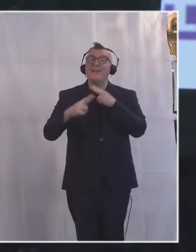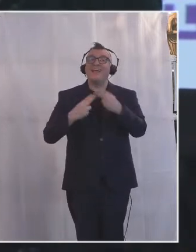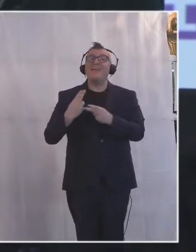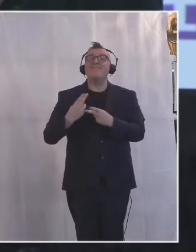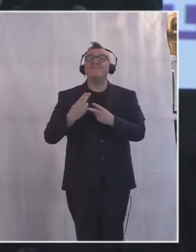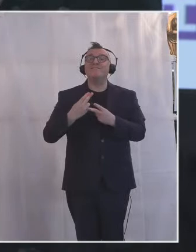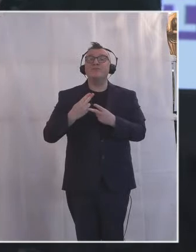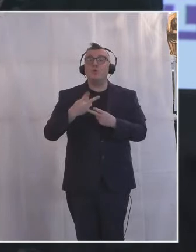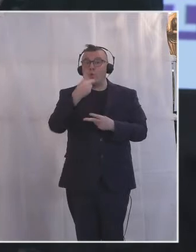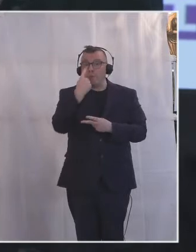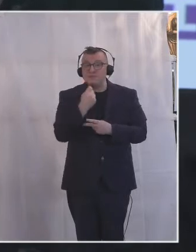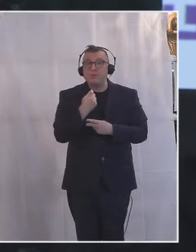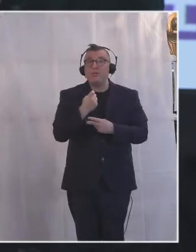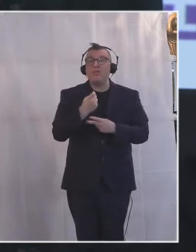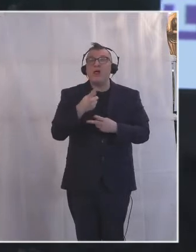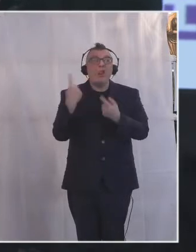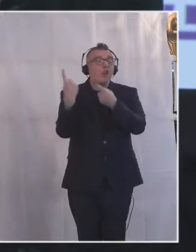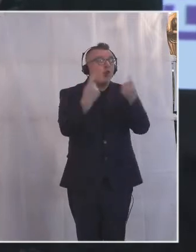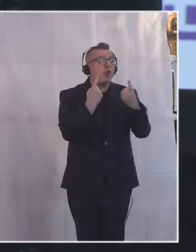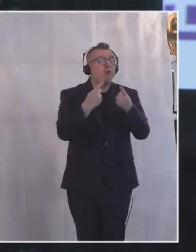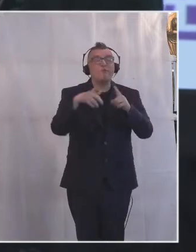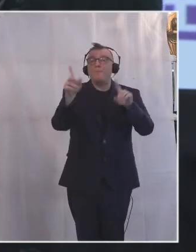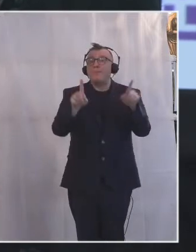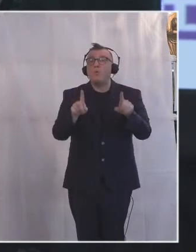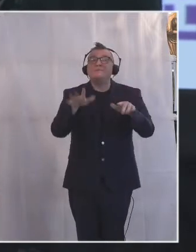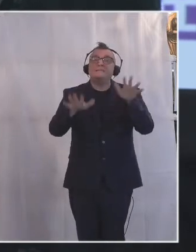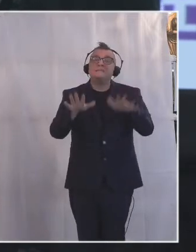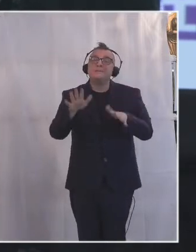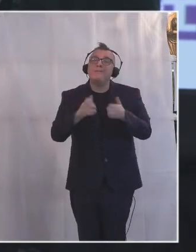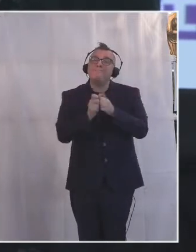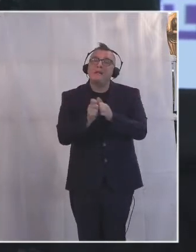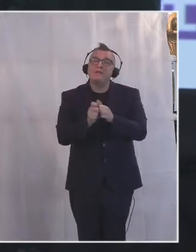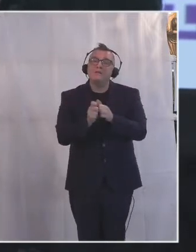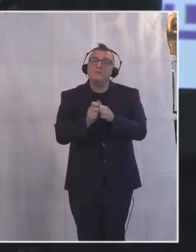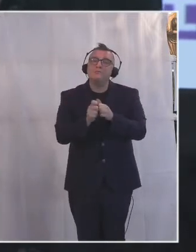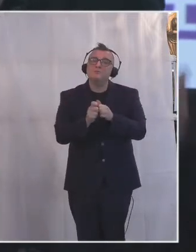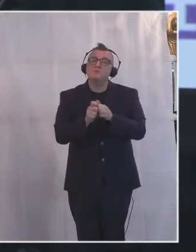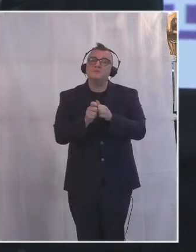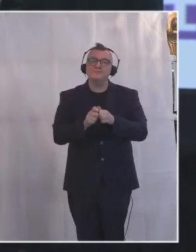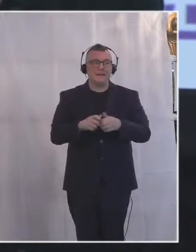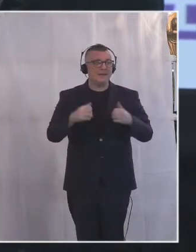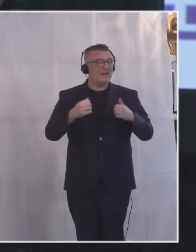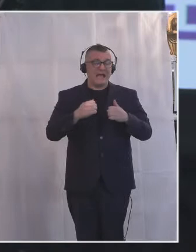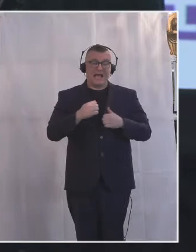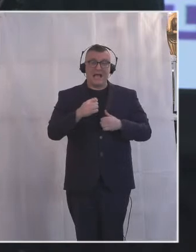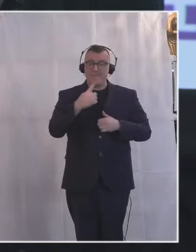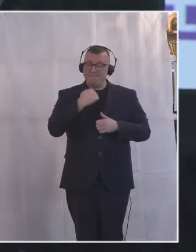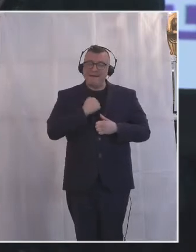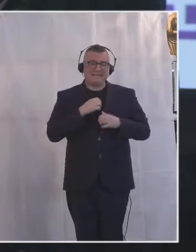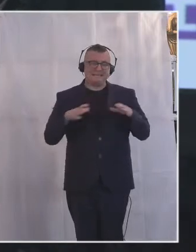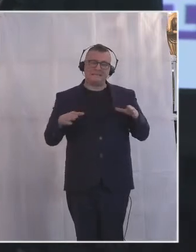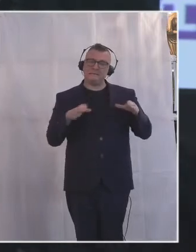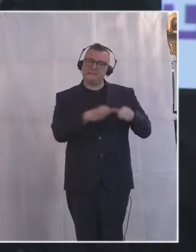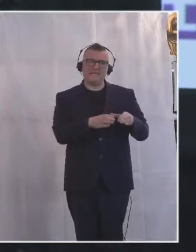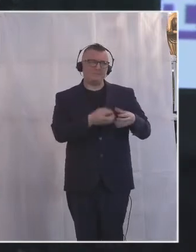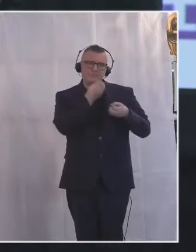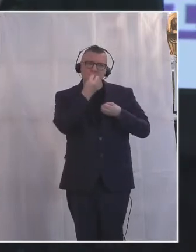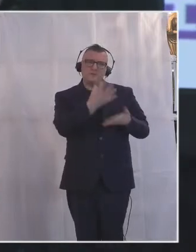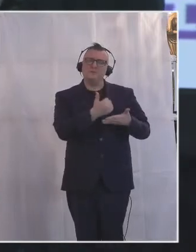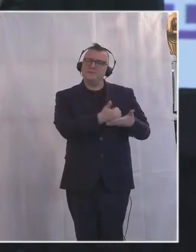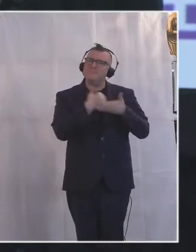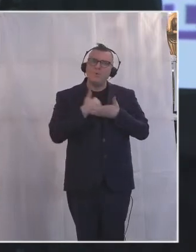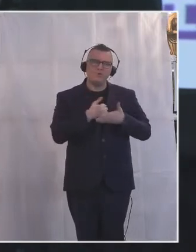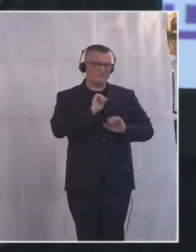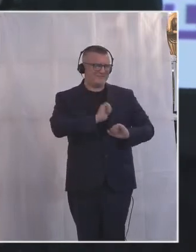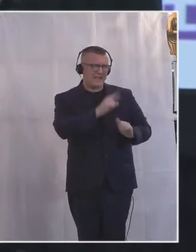with similar values to your team. I couldn't do what I do without the wonderful team at Tay Training, all that bring all of